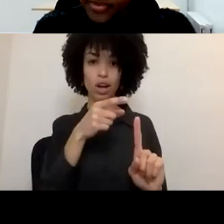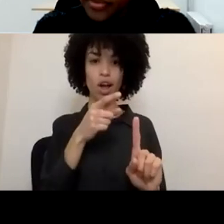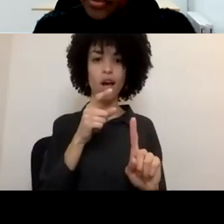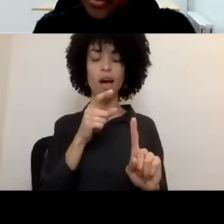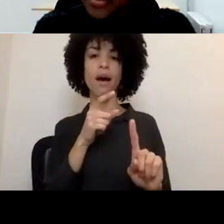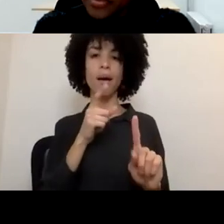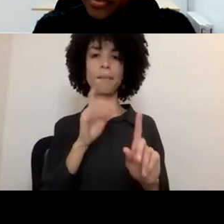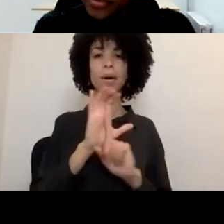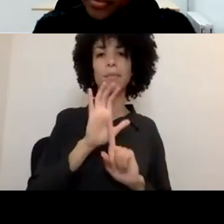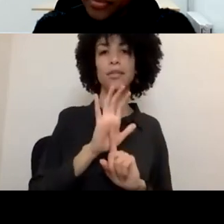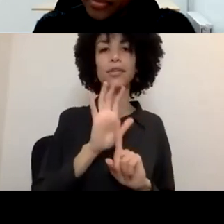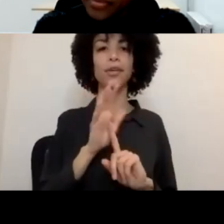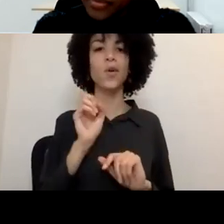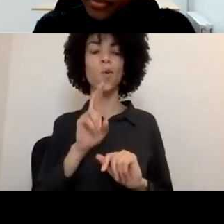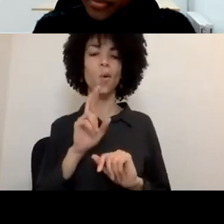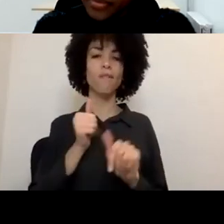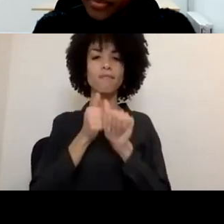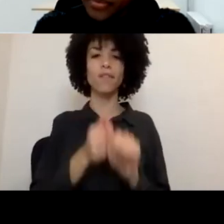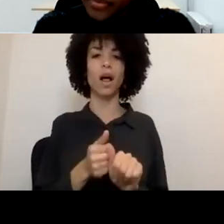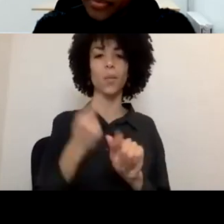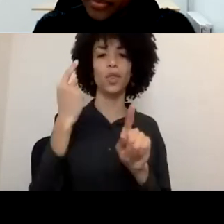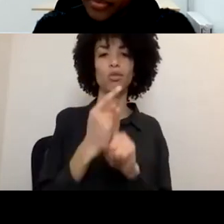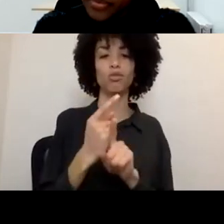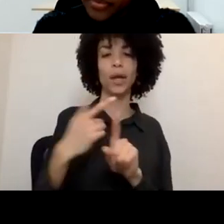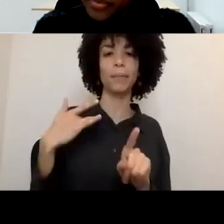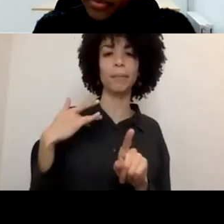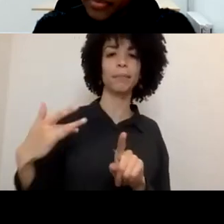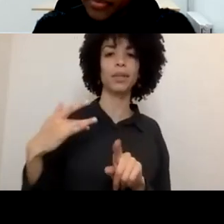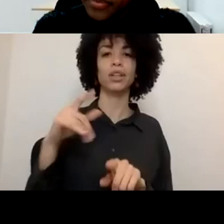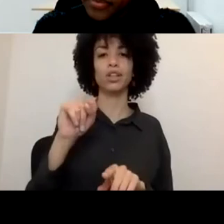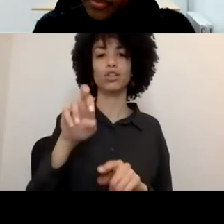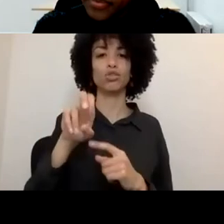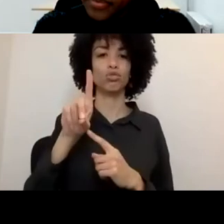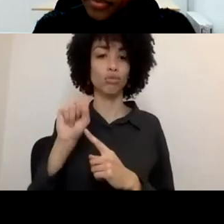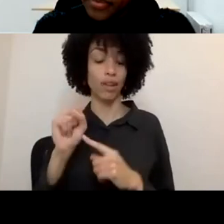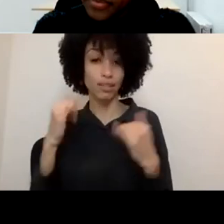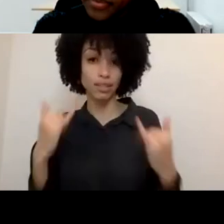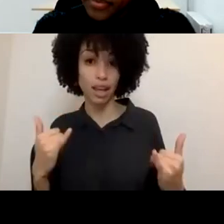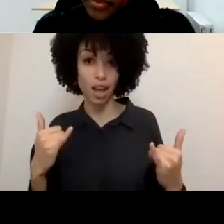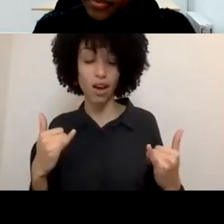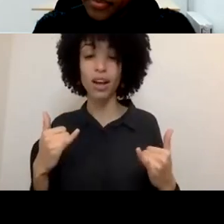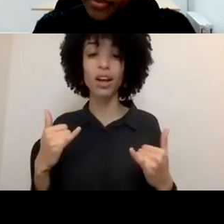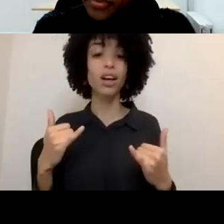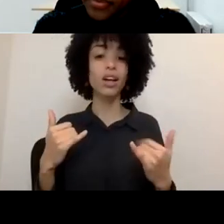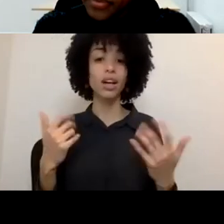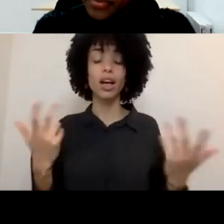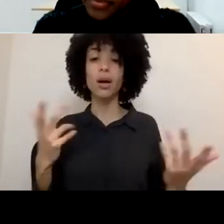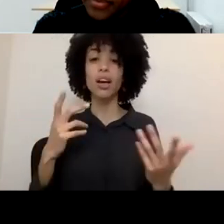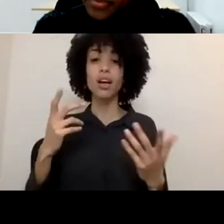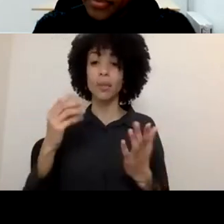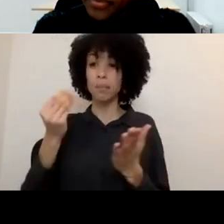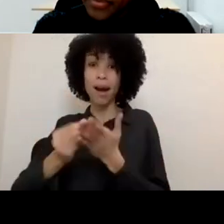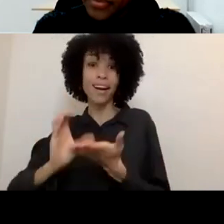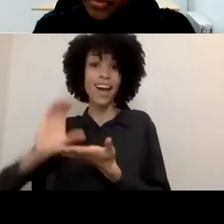or train? And none of these things has anything to do with the real set mission of, I